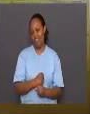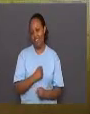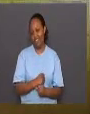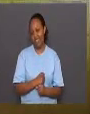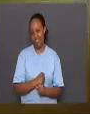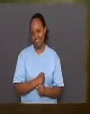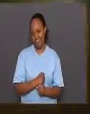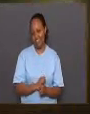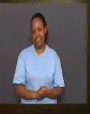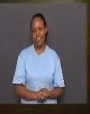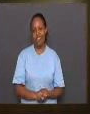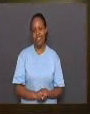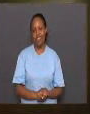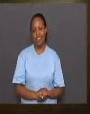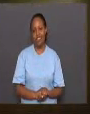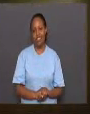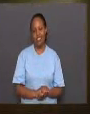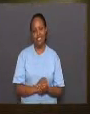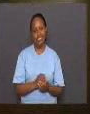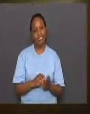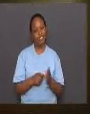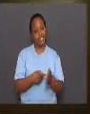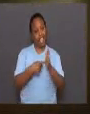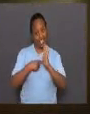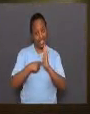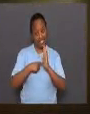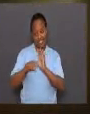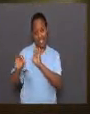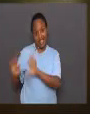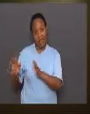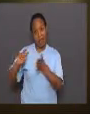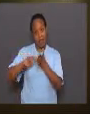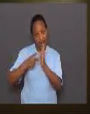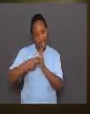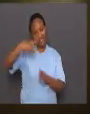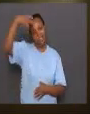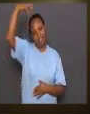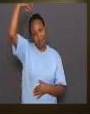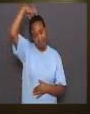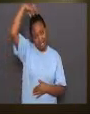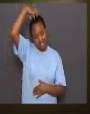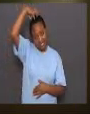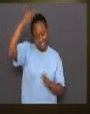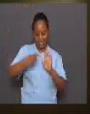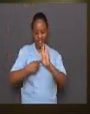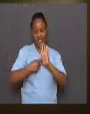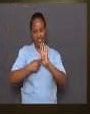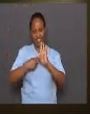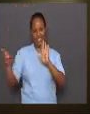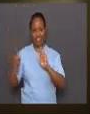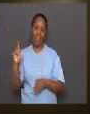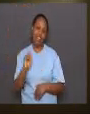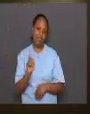Well done. Absence of accountability means that the government is